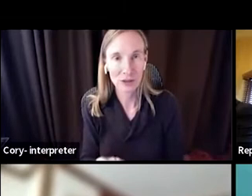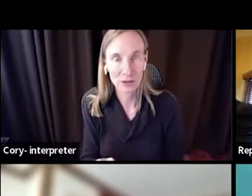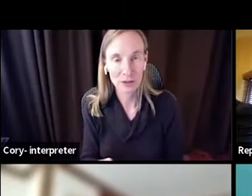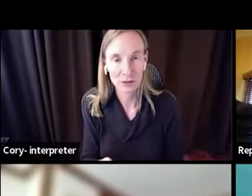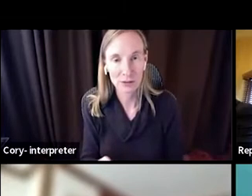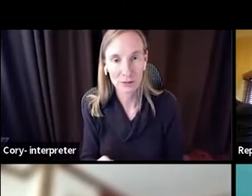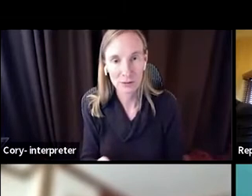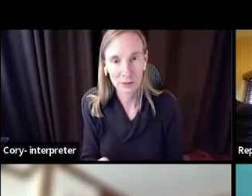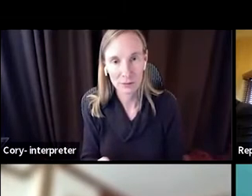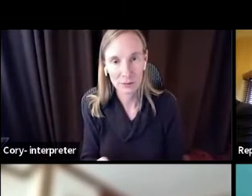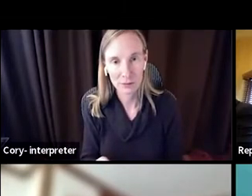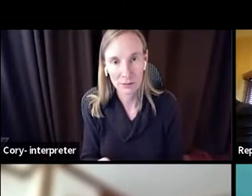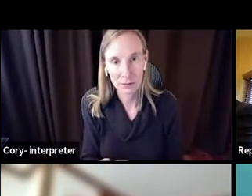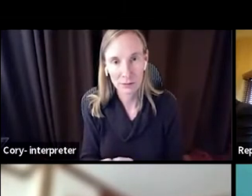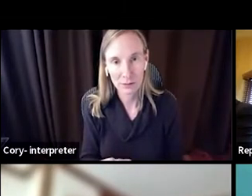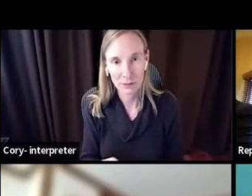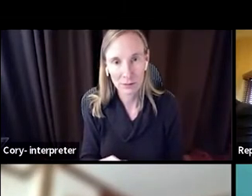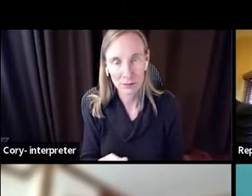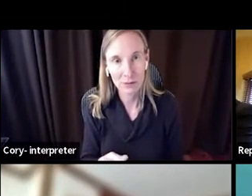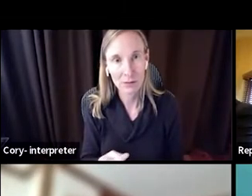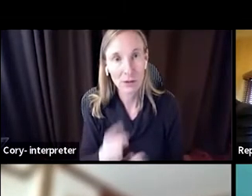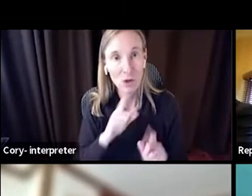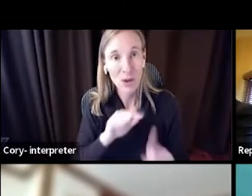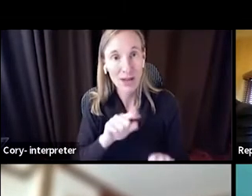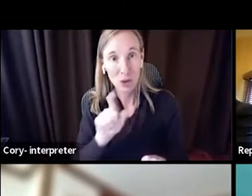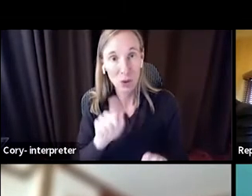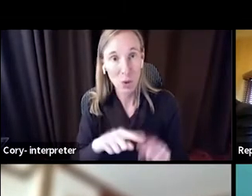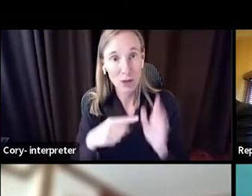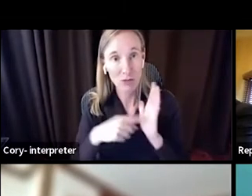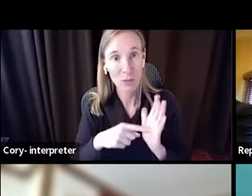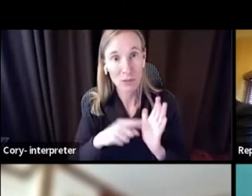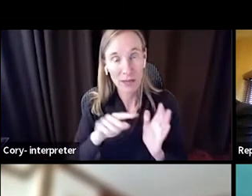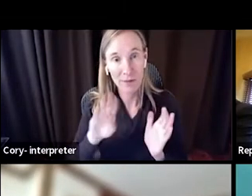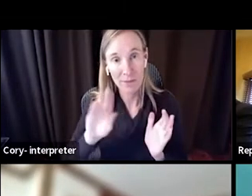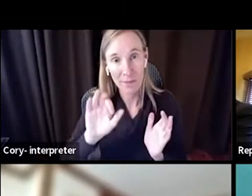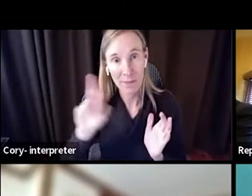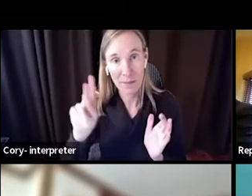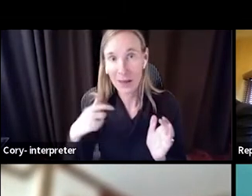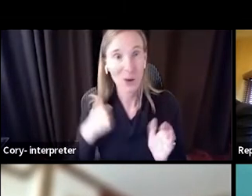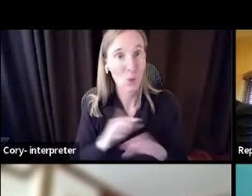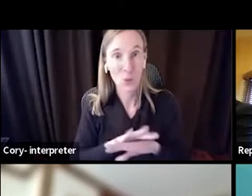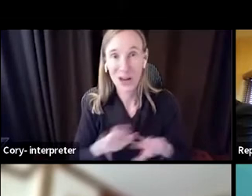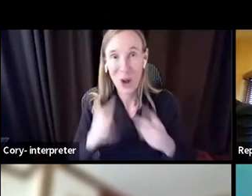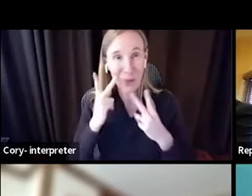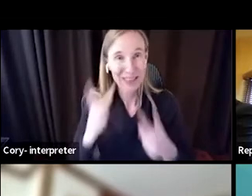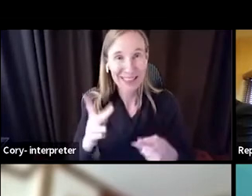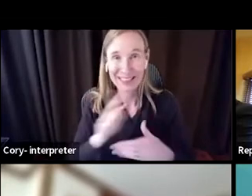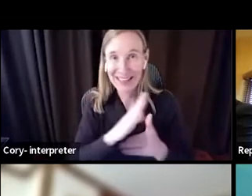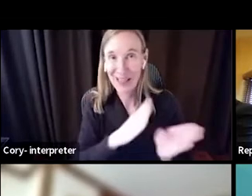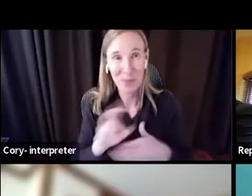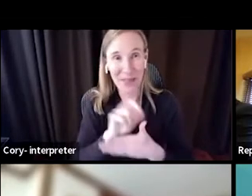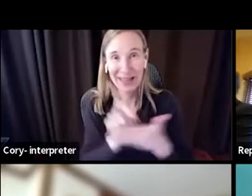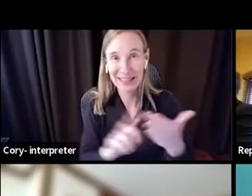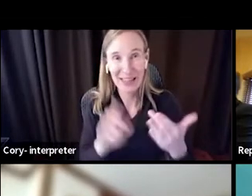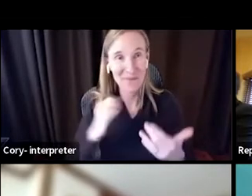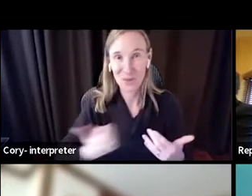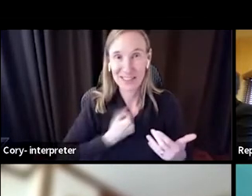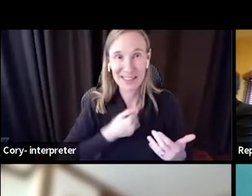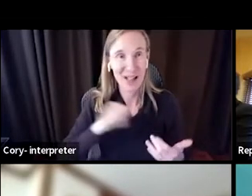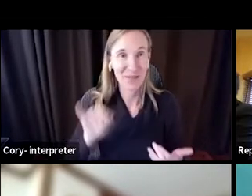to answer your question, Representative Black, we don't see the plan designs for self-insured